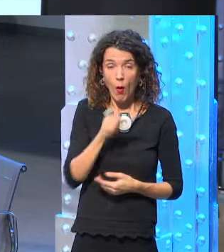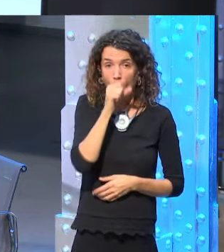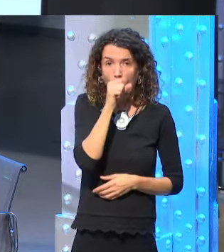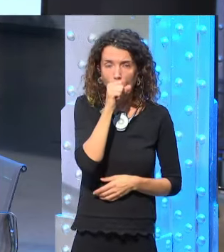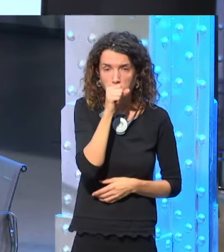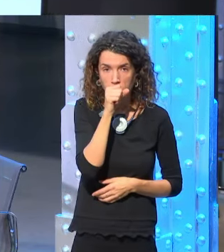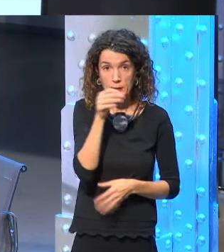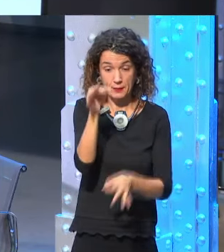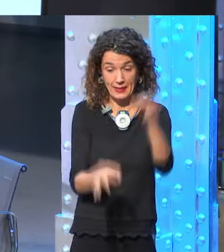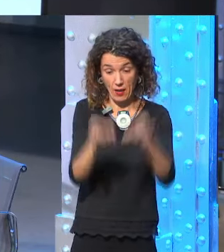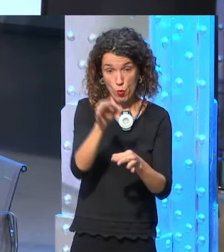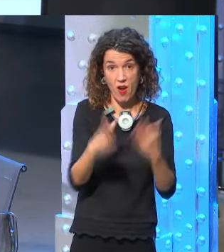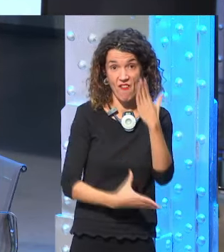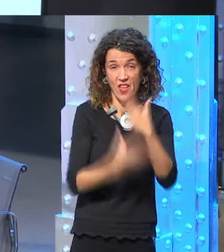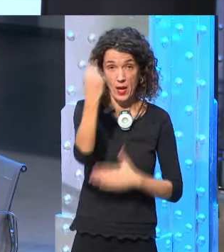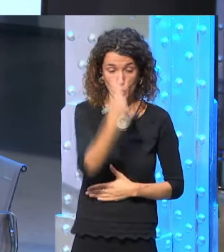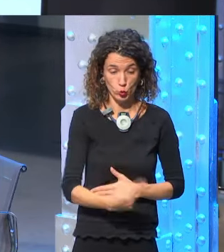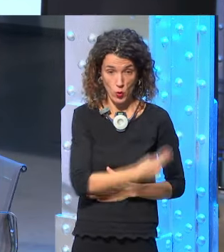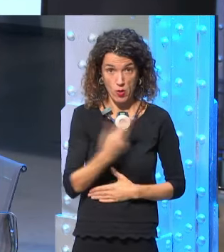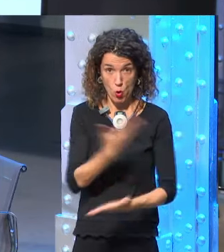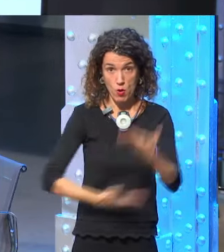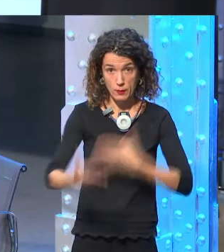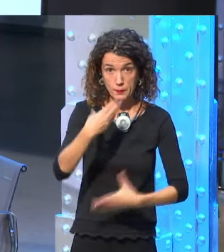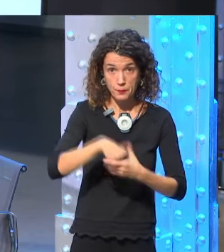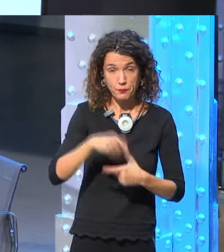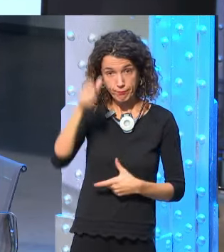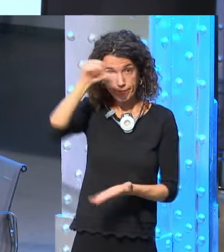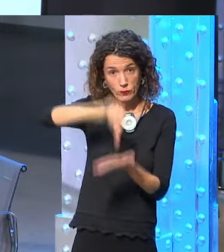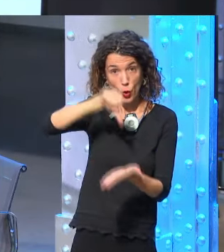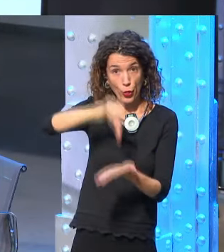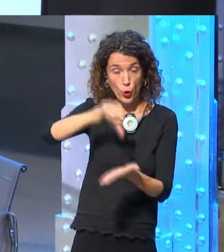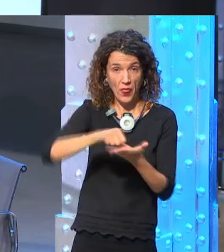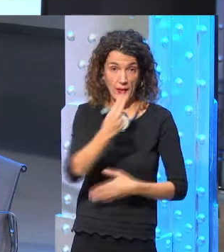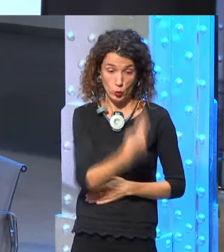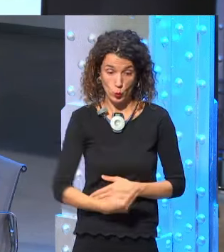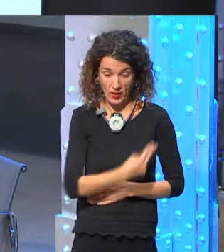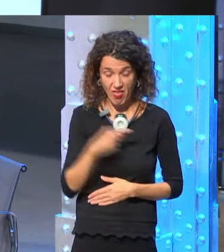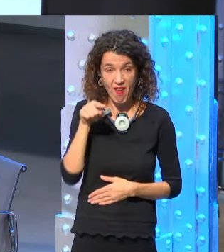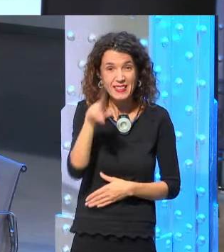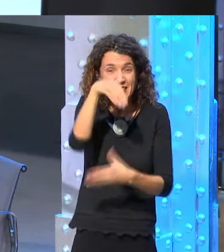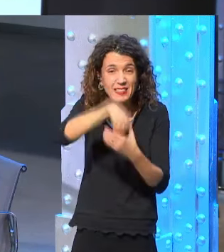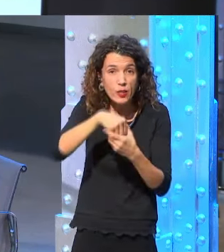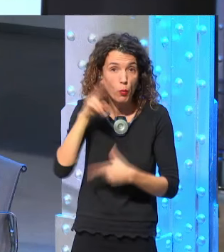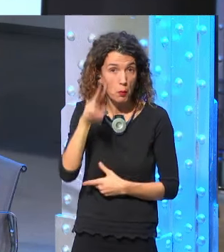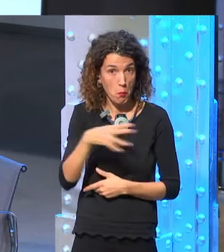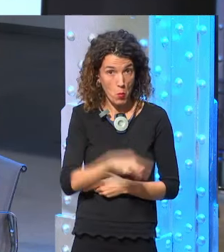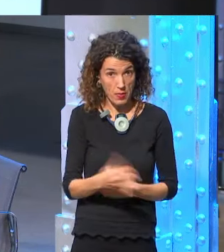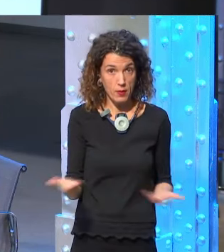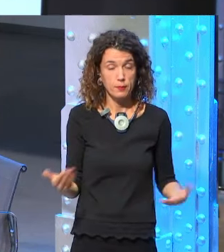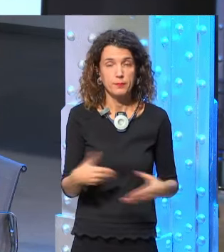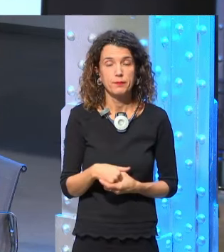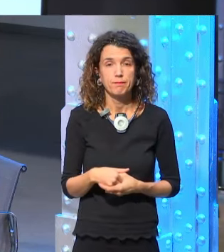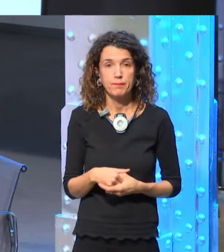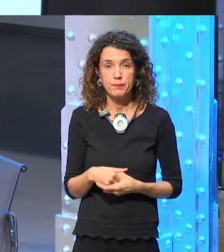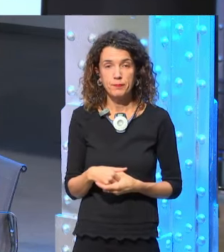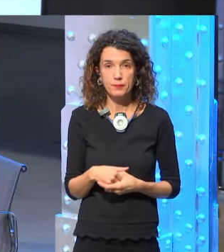of Switzerland in Bellinzona. This is more, let's say, interior work. Another